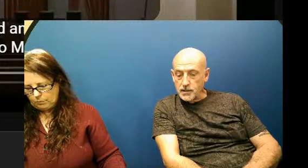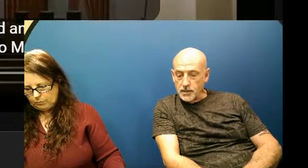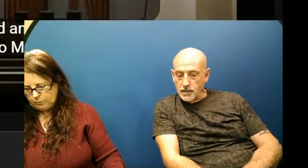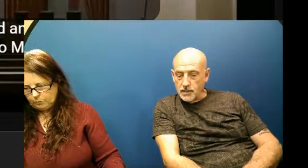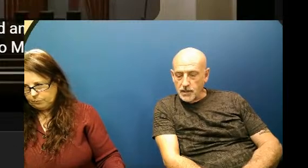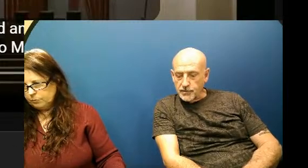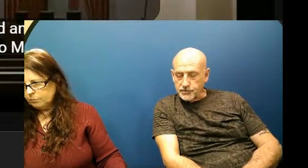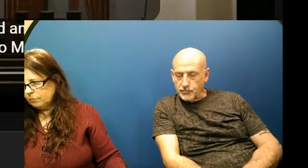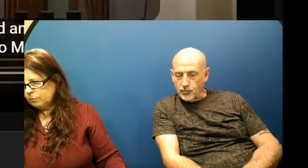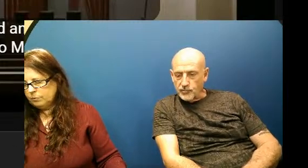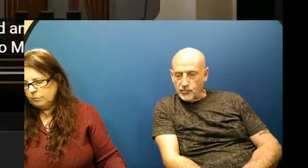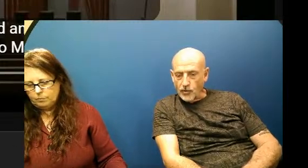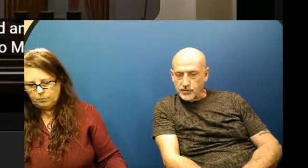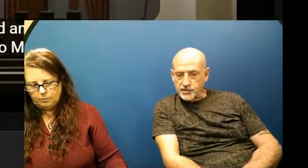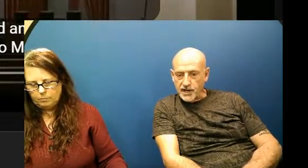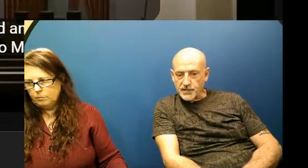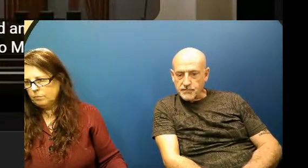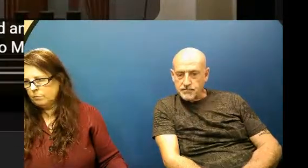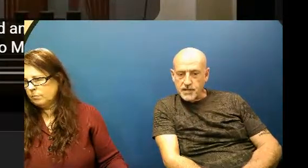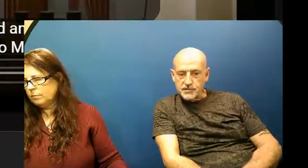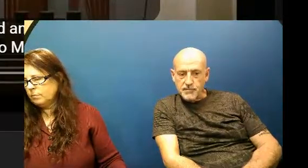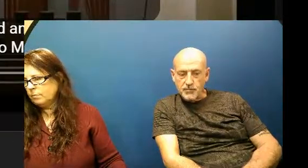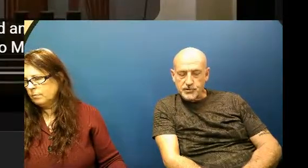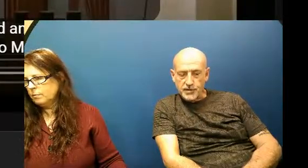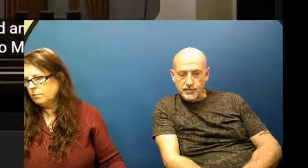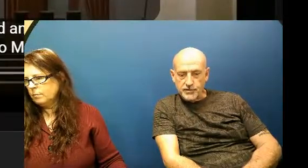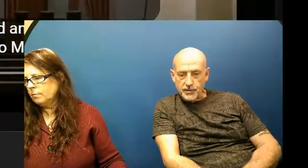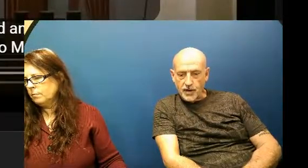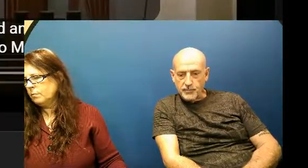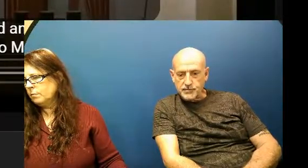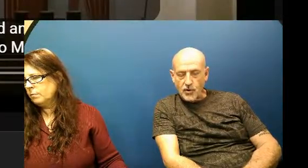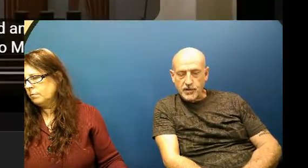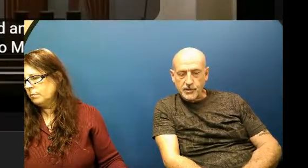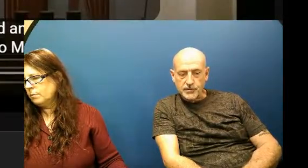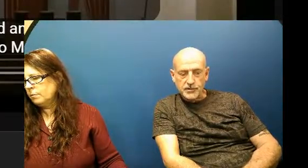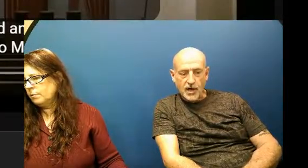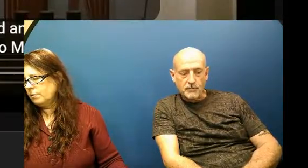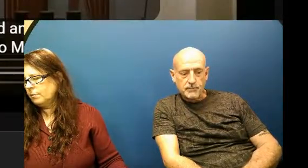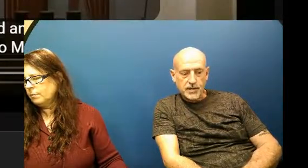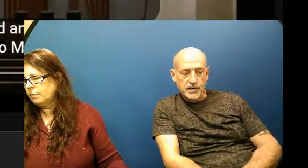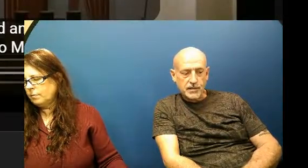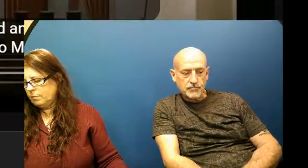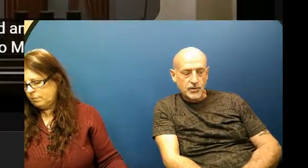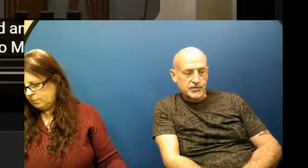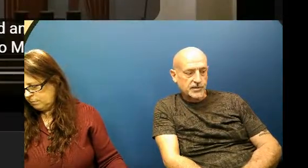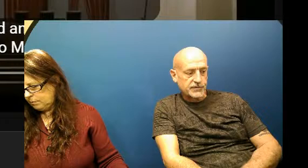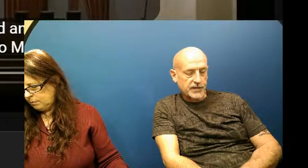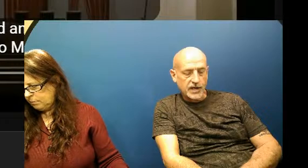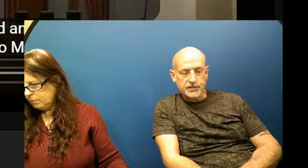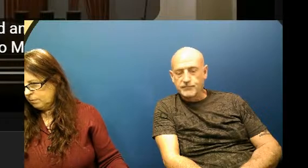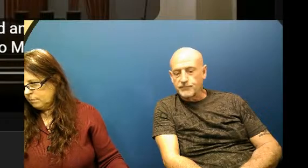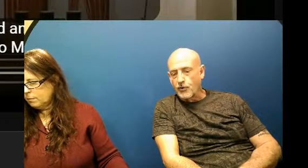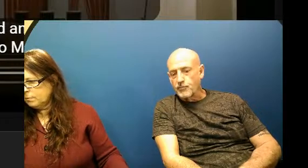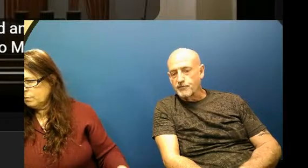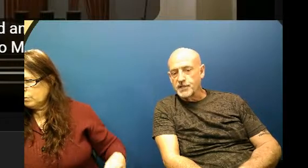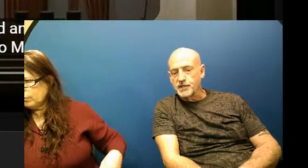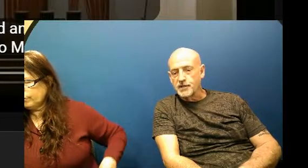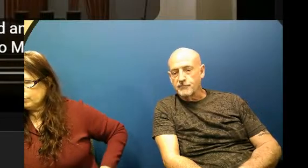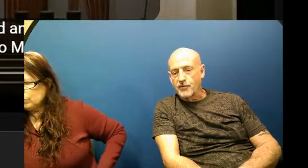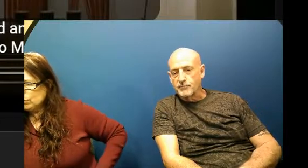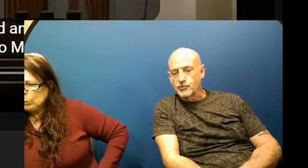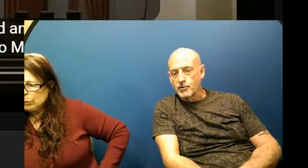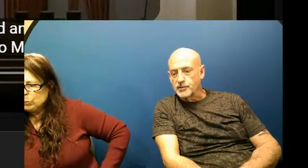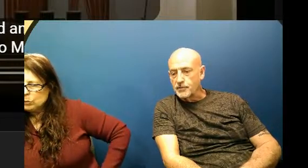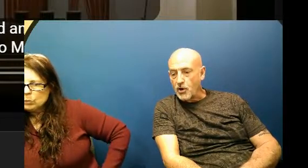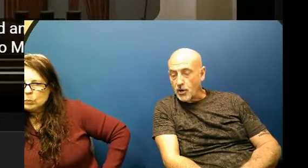Party. And the Supreme Court said that his membership in the Communist Party could not be a justification for preventing